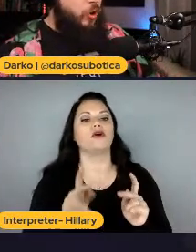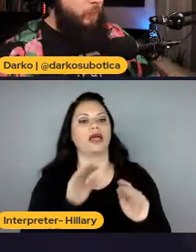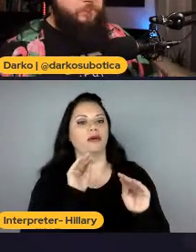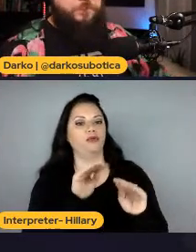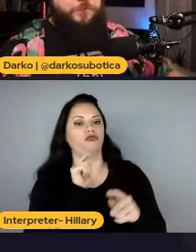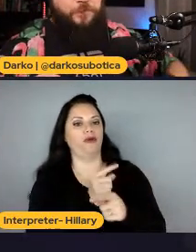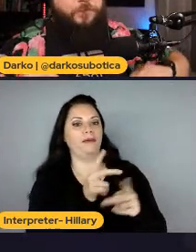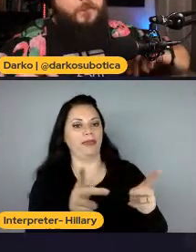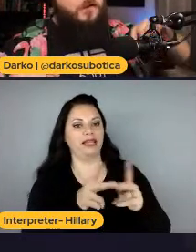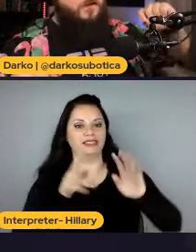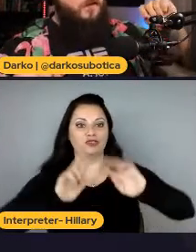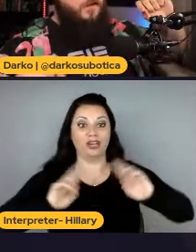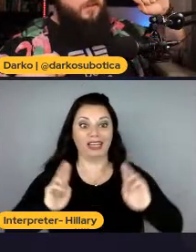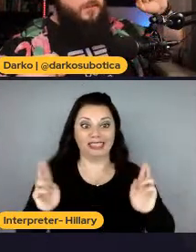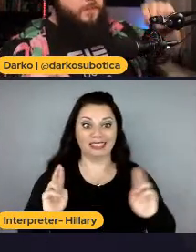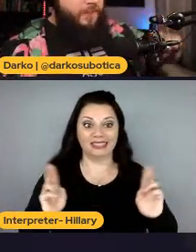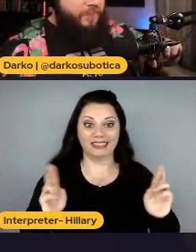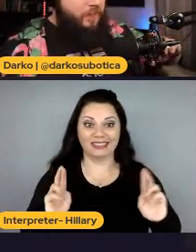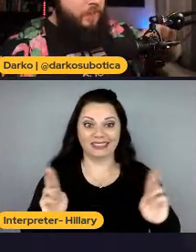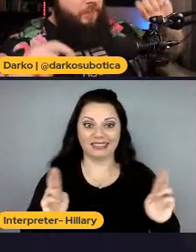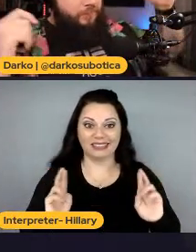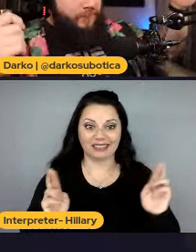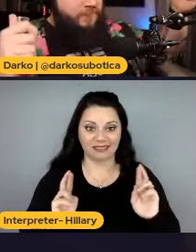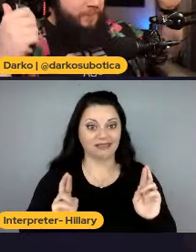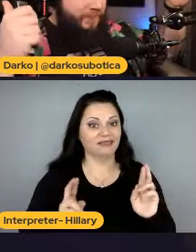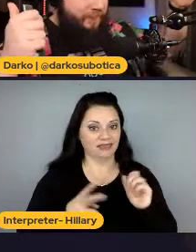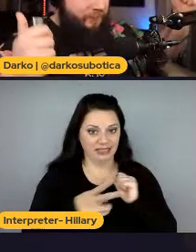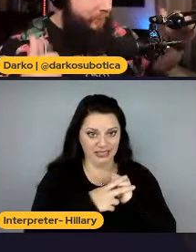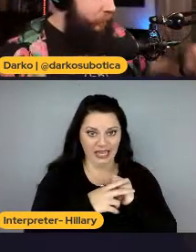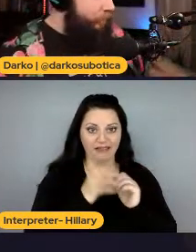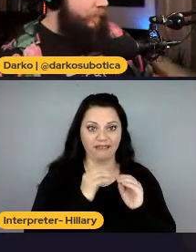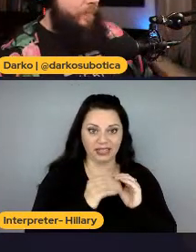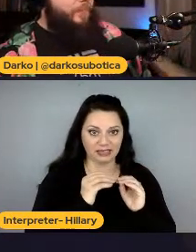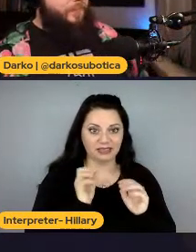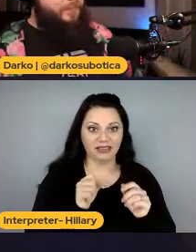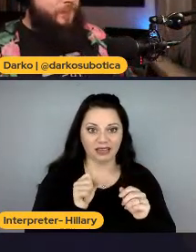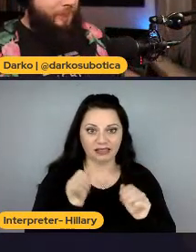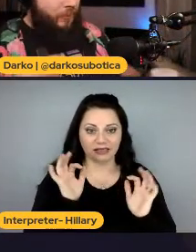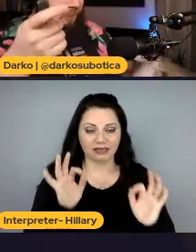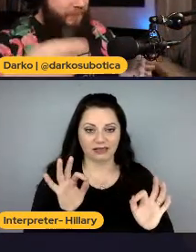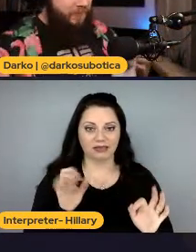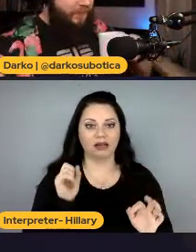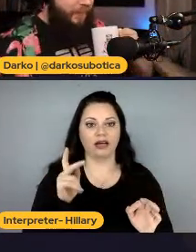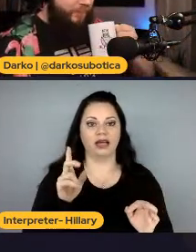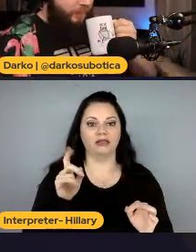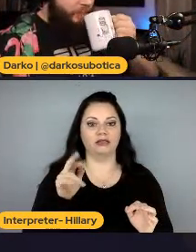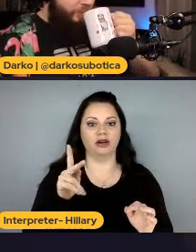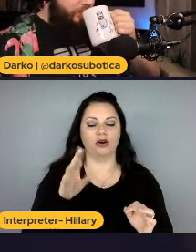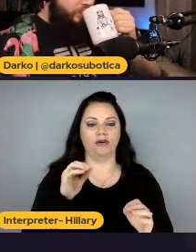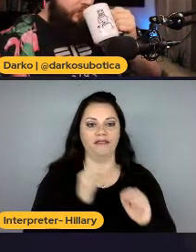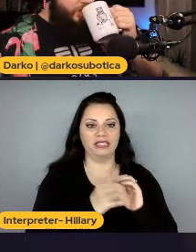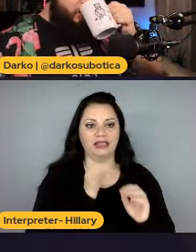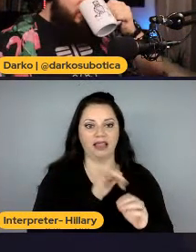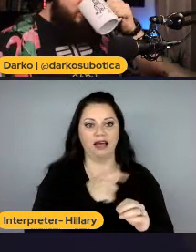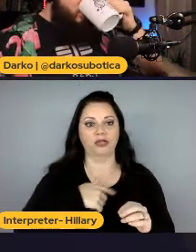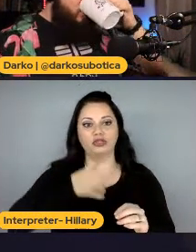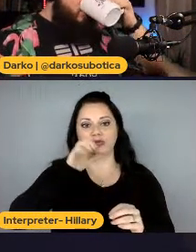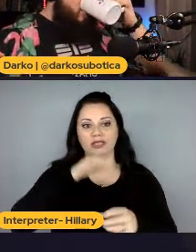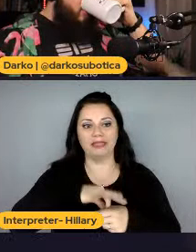good to go. Save that, Darko. Fix it. Yes, bravo. While Darko fixes that, I'll have a drink of